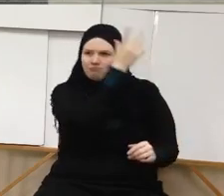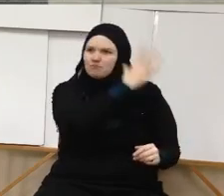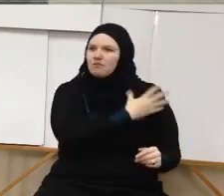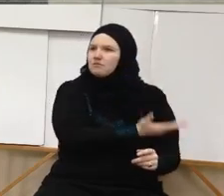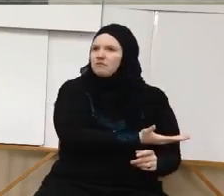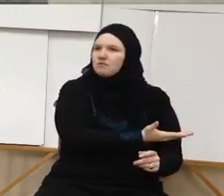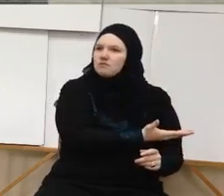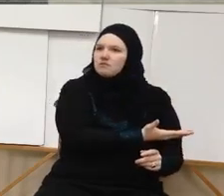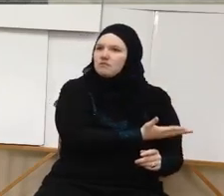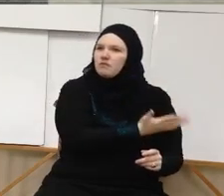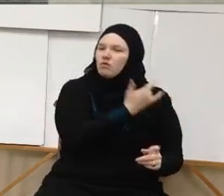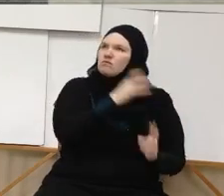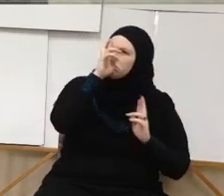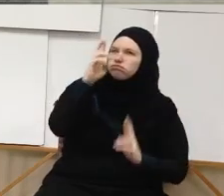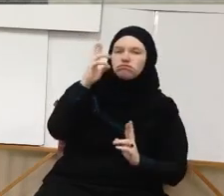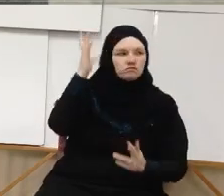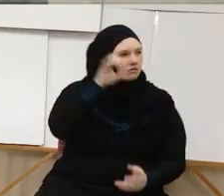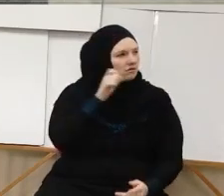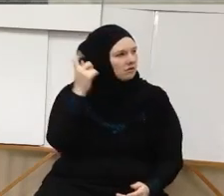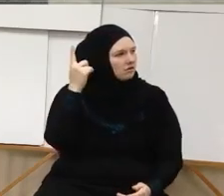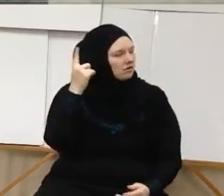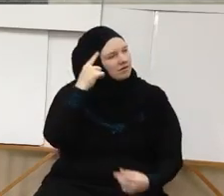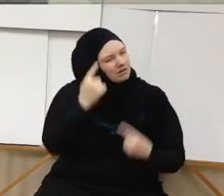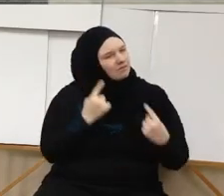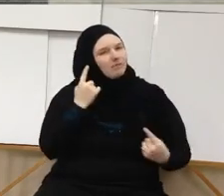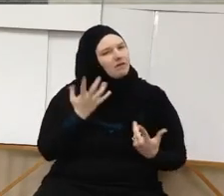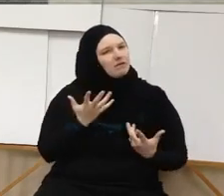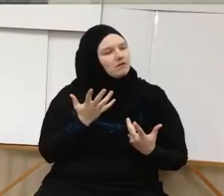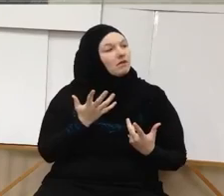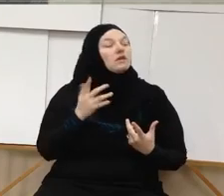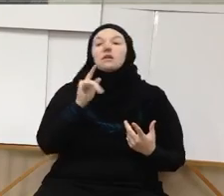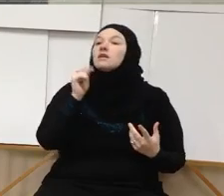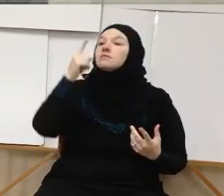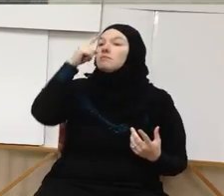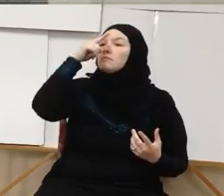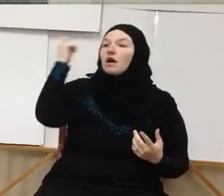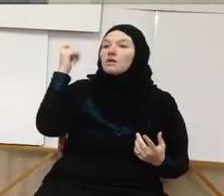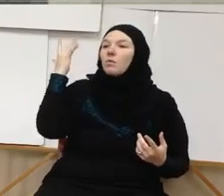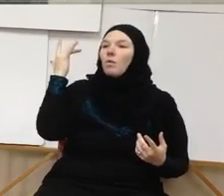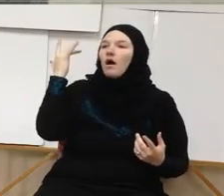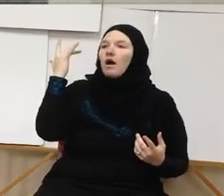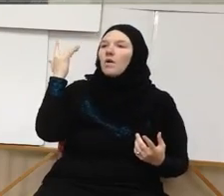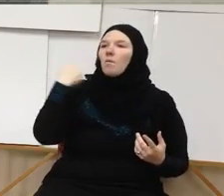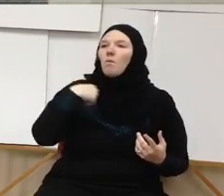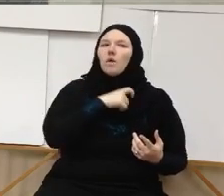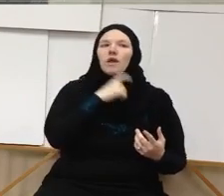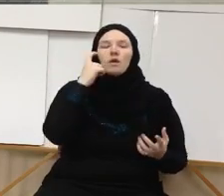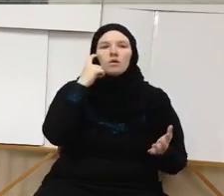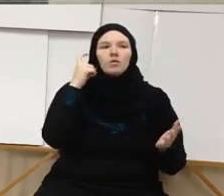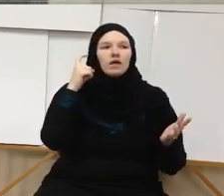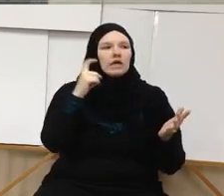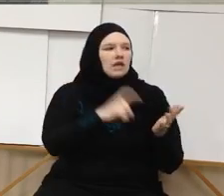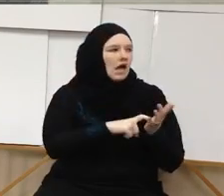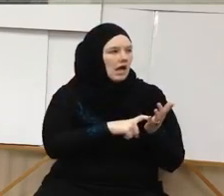Why is it? You think about it and you will find that it's because we recognize